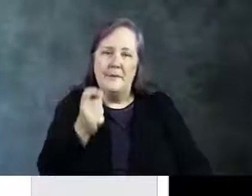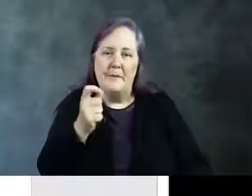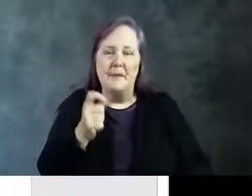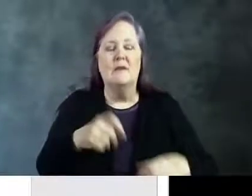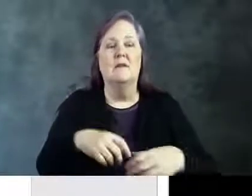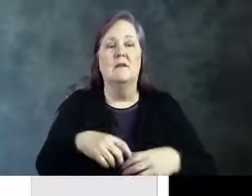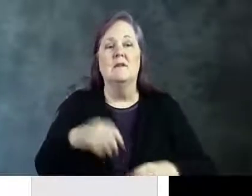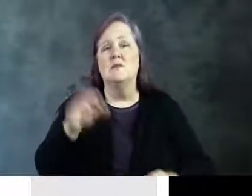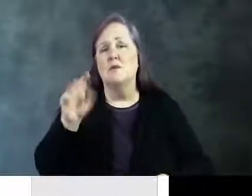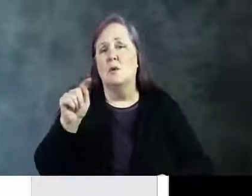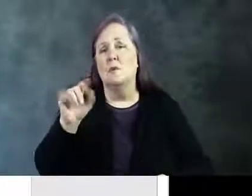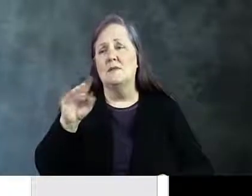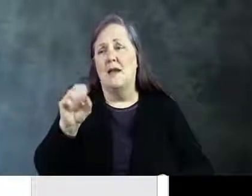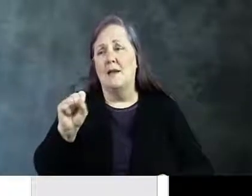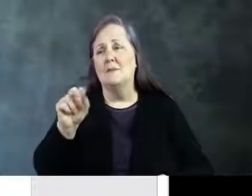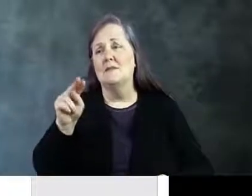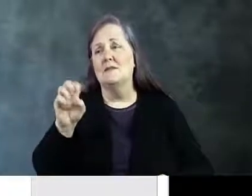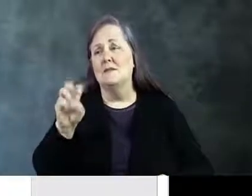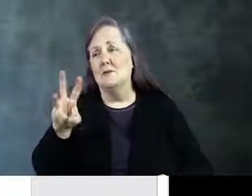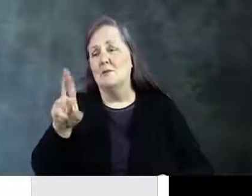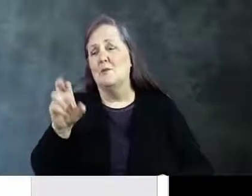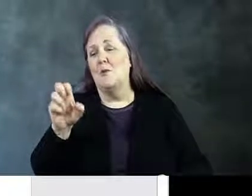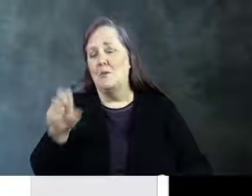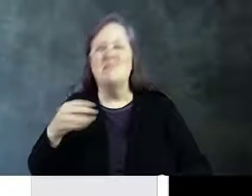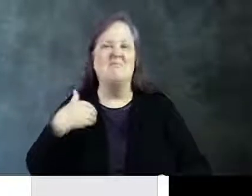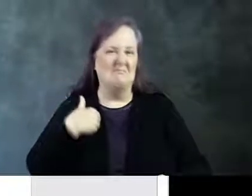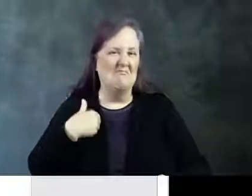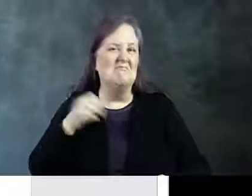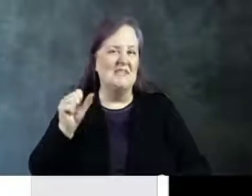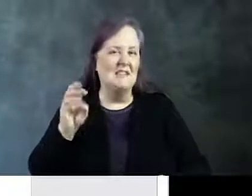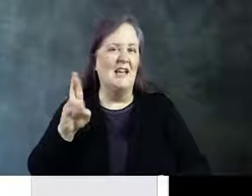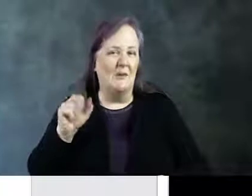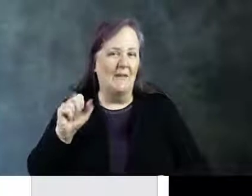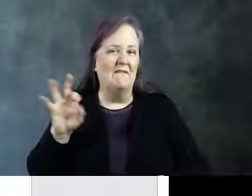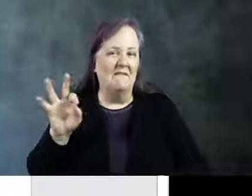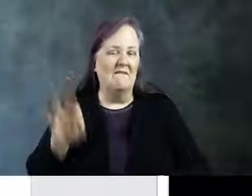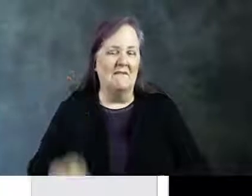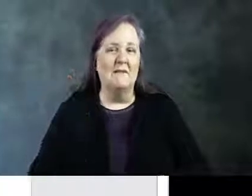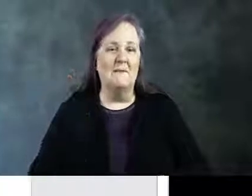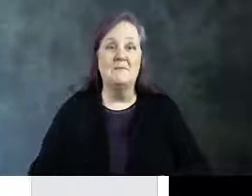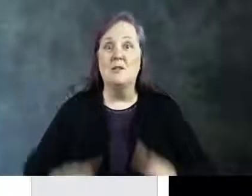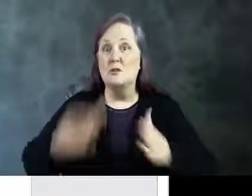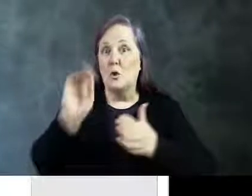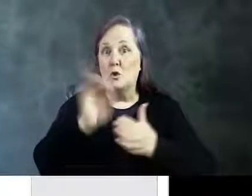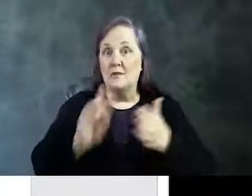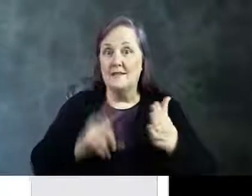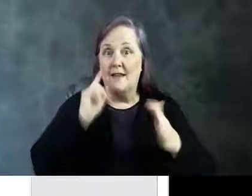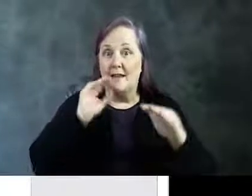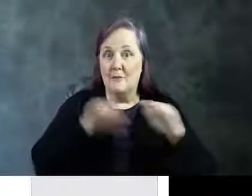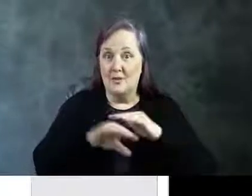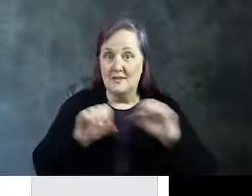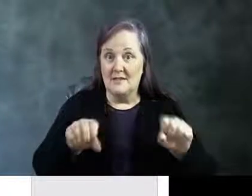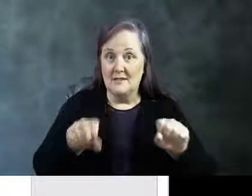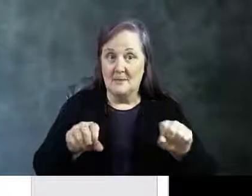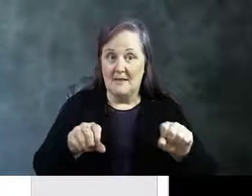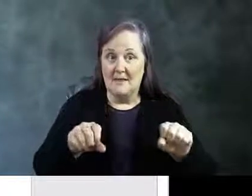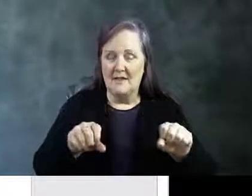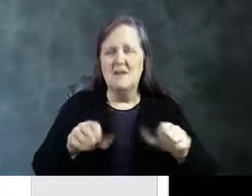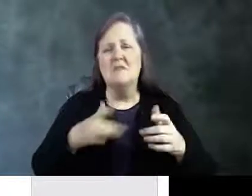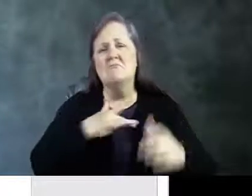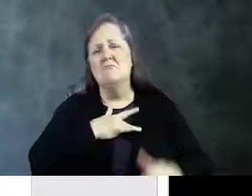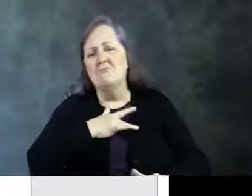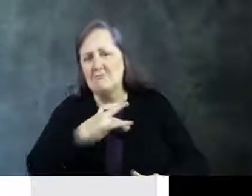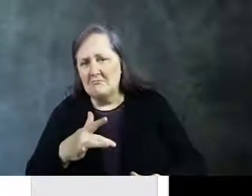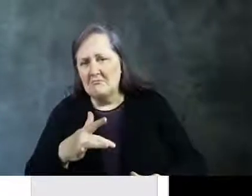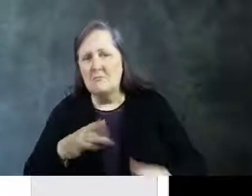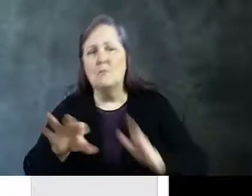font. So when we're designing for accessibility, we're designing our documents for accessibility, we generally want to pick